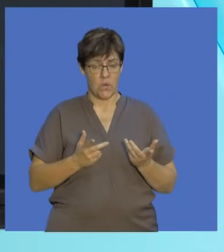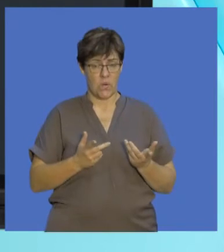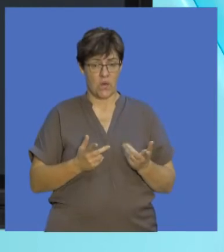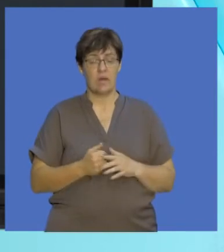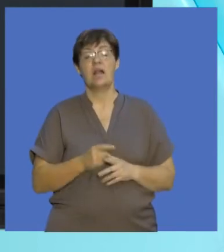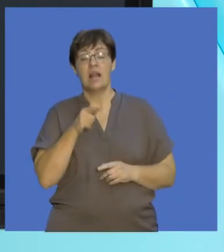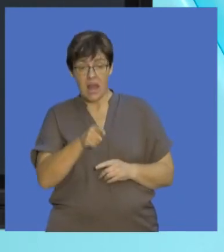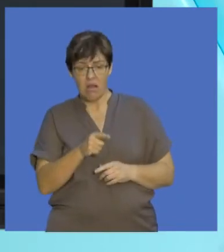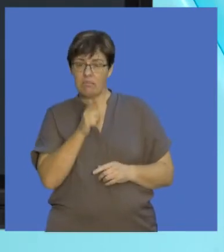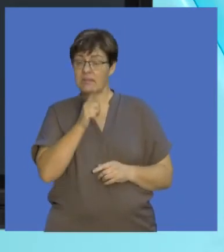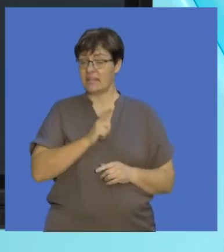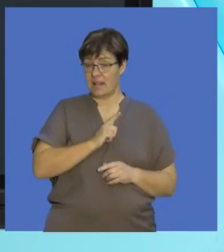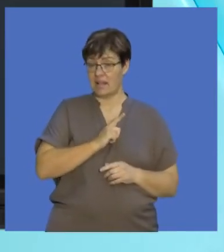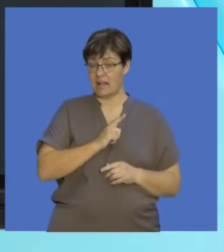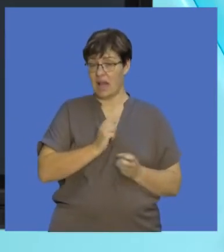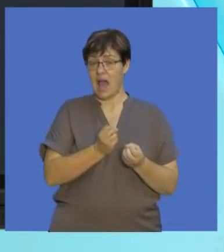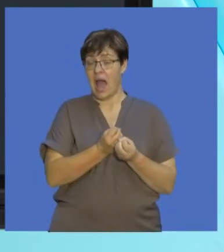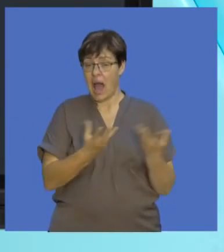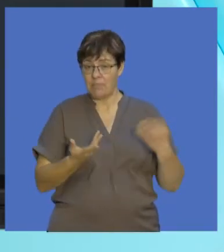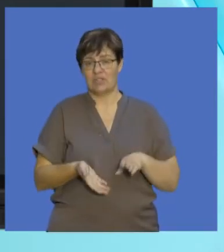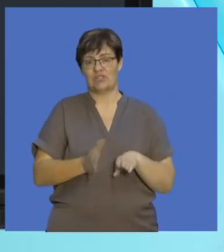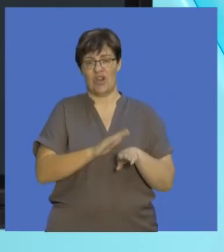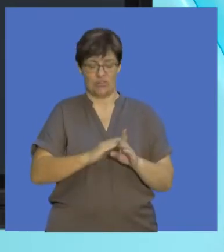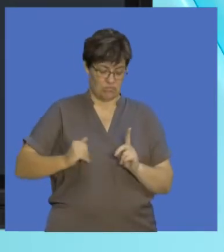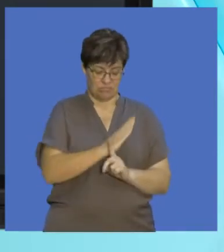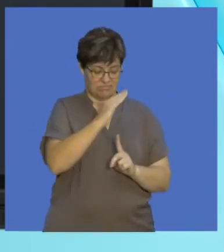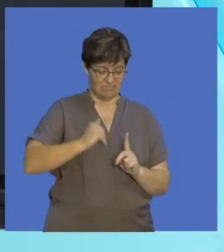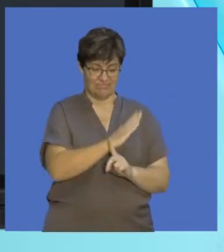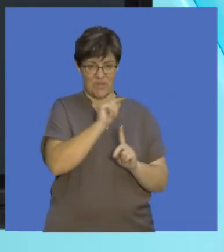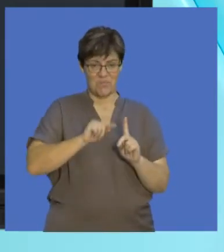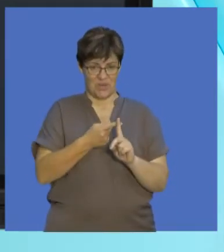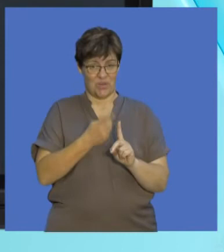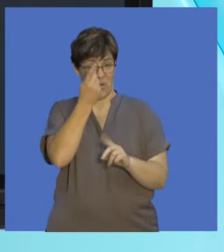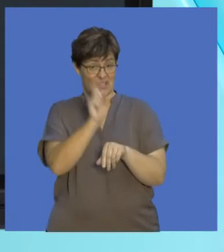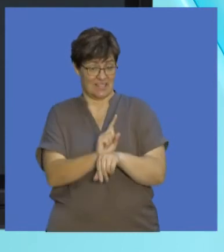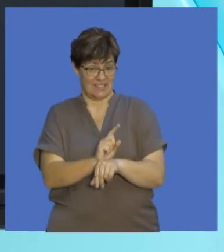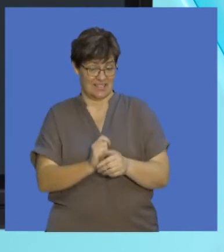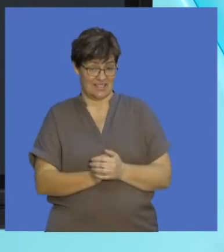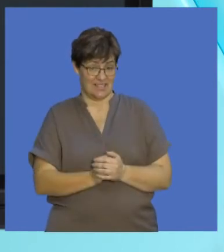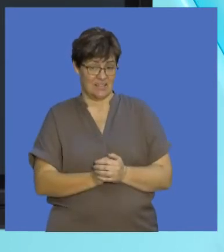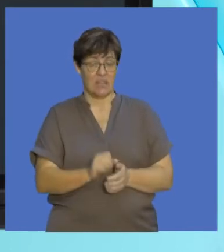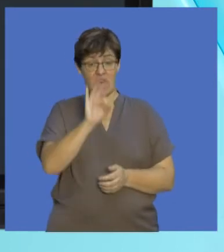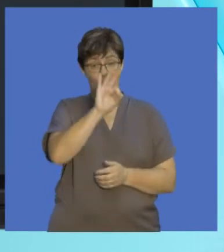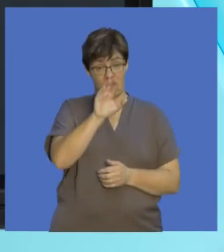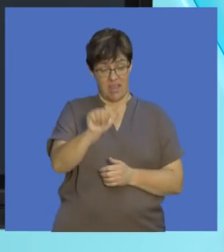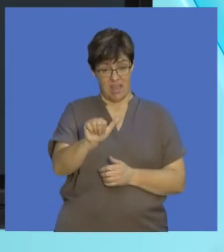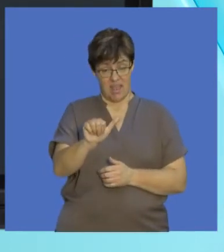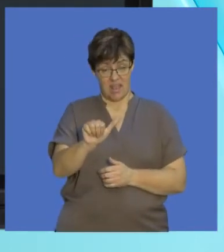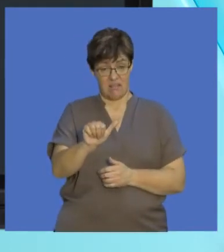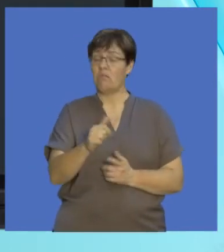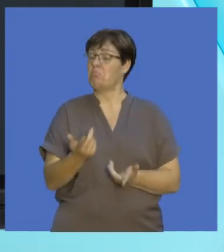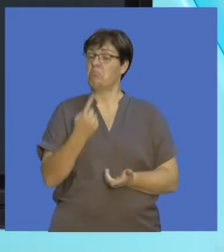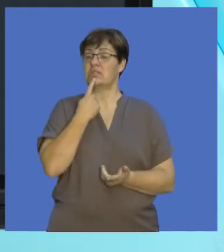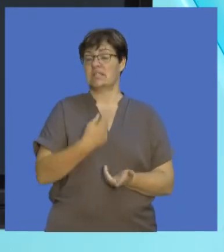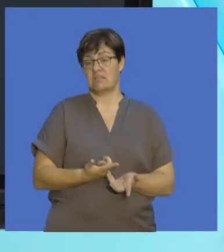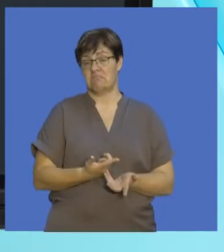alternatively, what does it tell us about how much charge passes through a point in 1 second? So if it's 3 amperes, we are saying